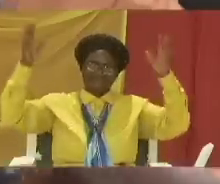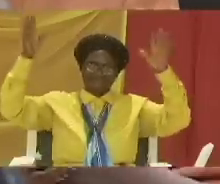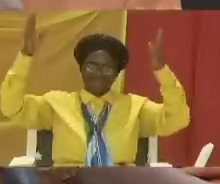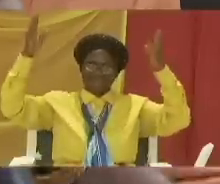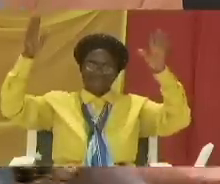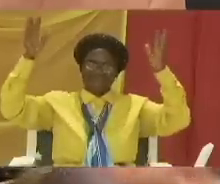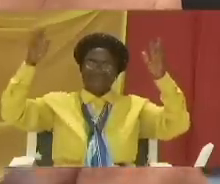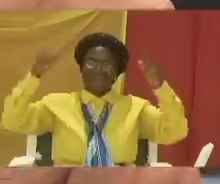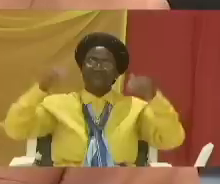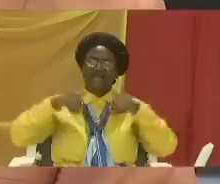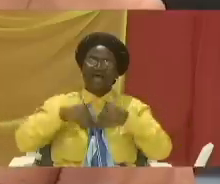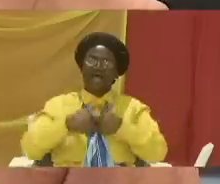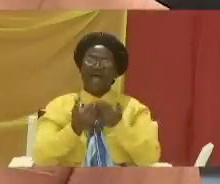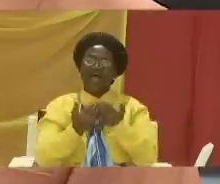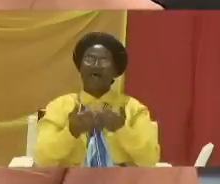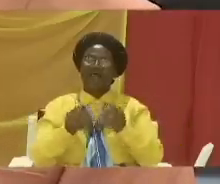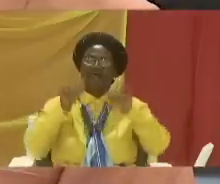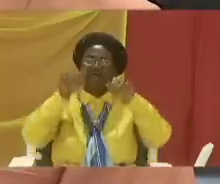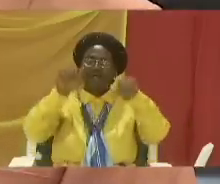How can we forget?